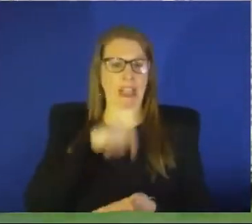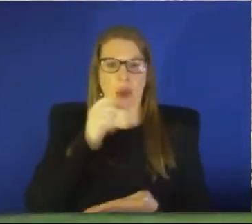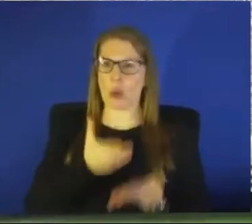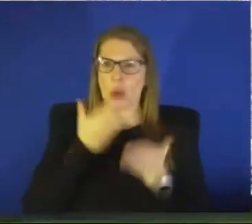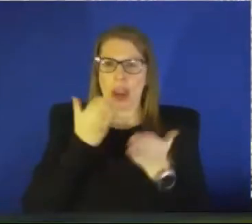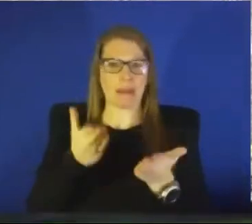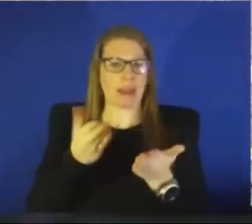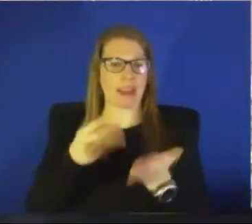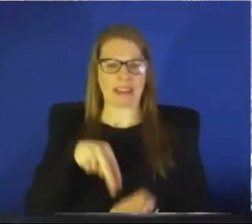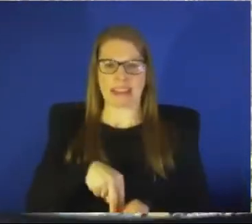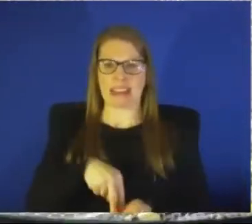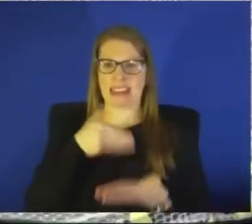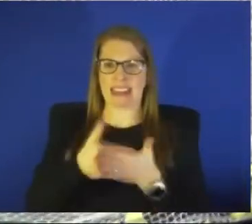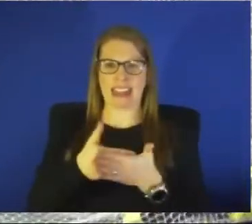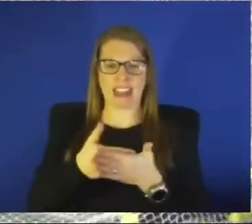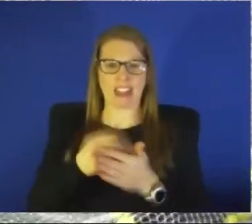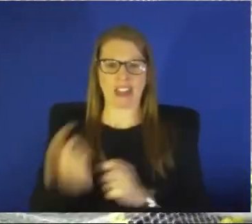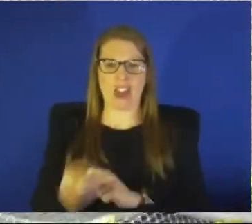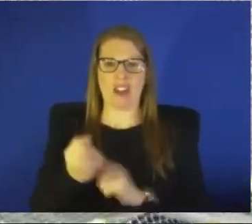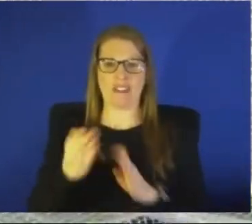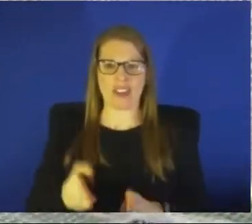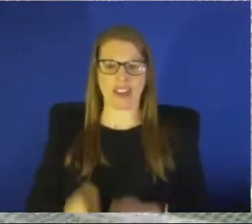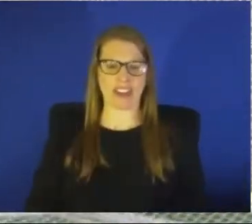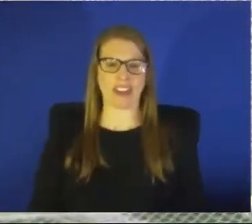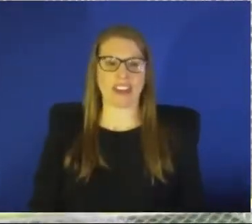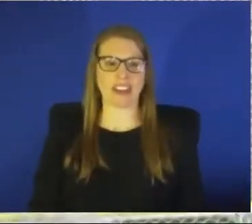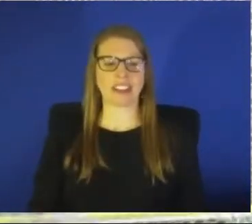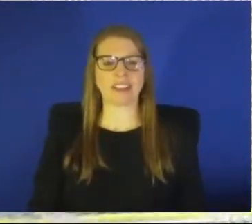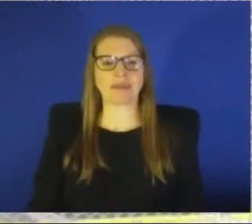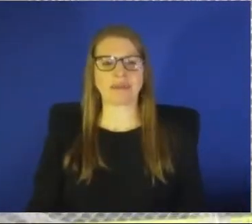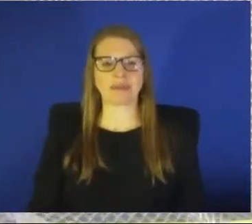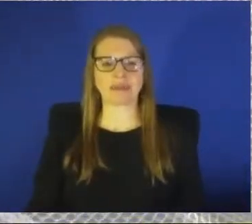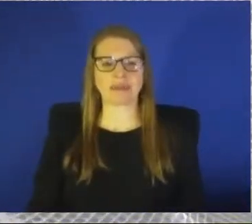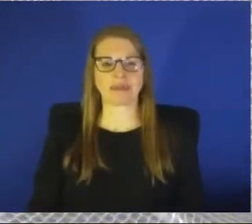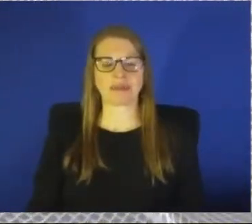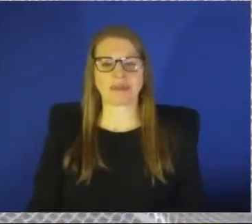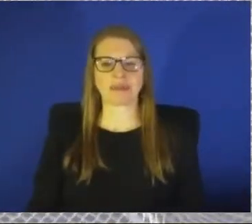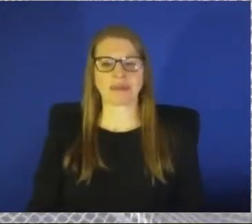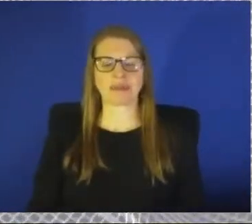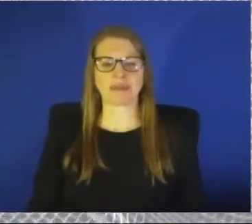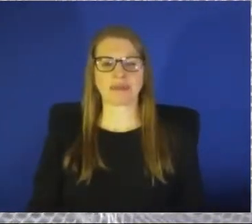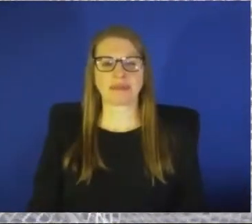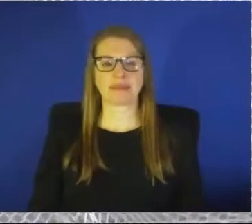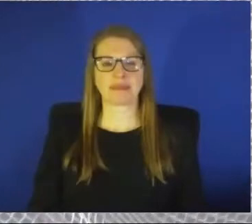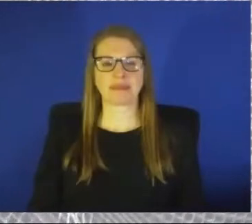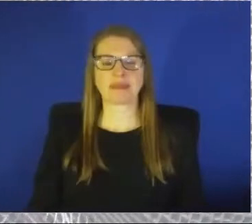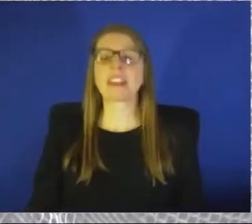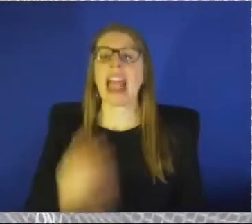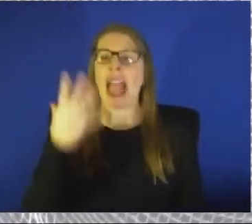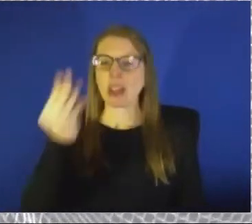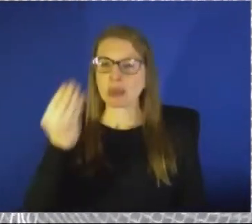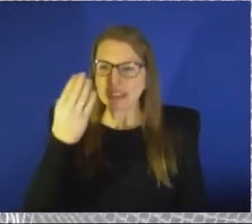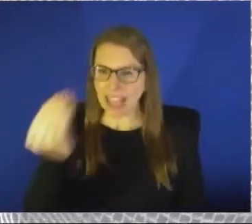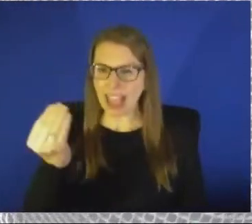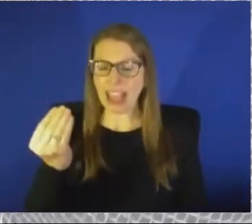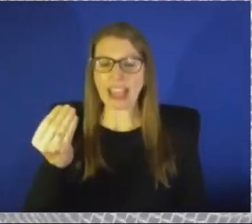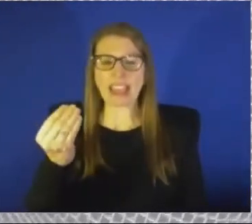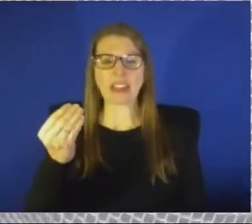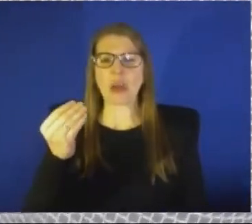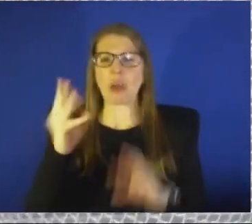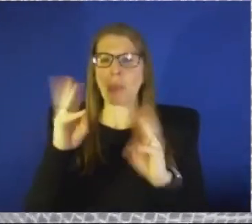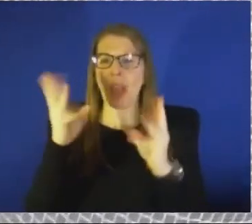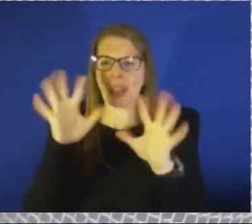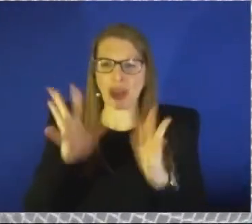golfer, but she's got a pretty good serve, so I think we're in good shape. But, for sure, getting outside, the weather's, I think, going to get nice